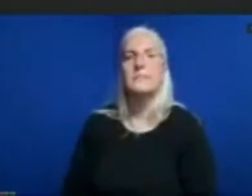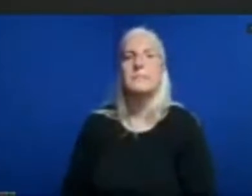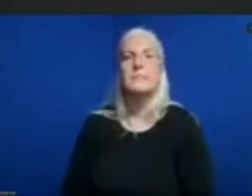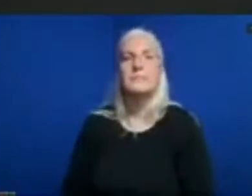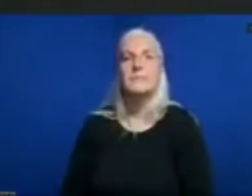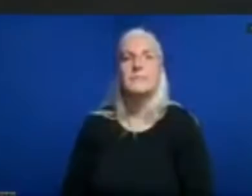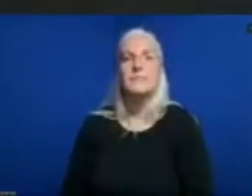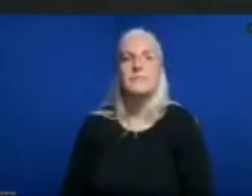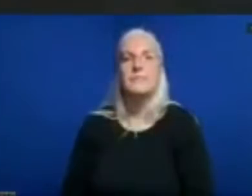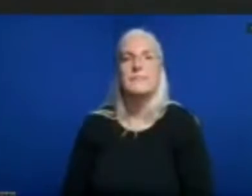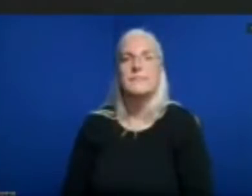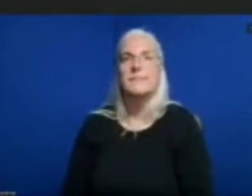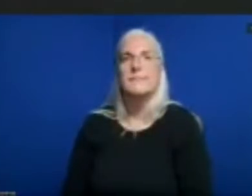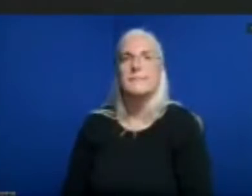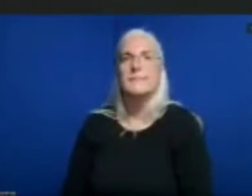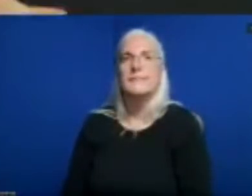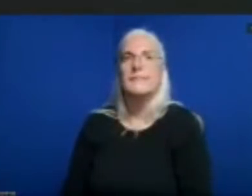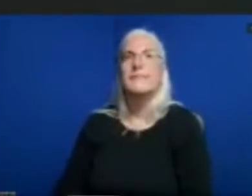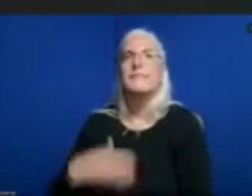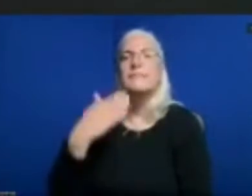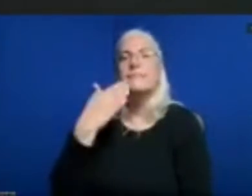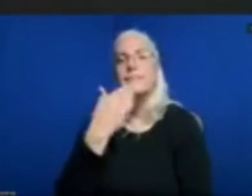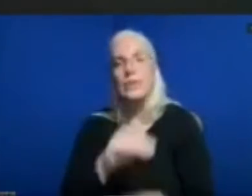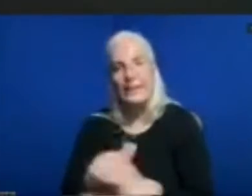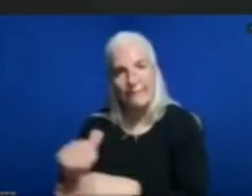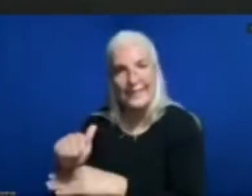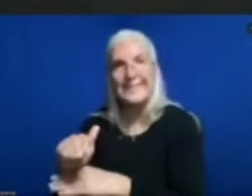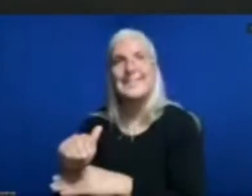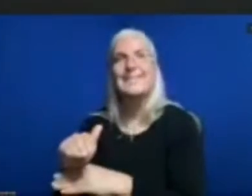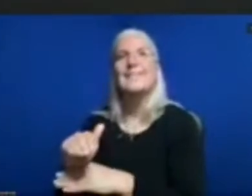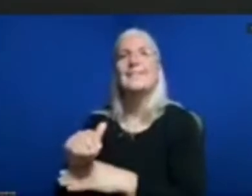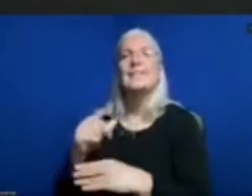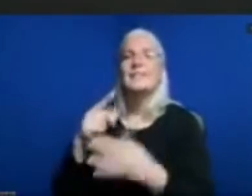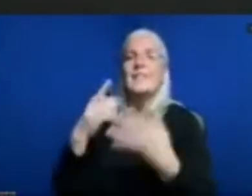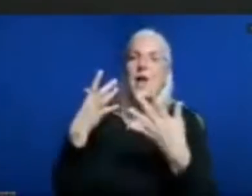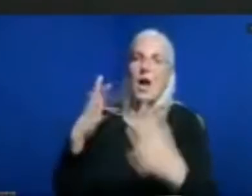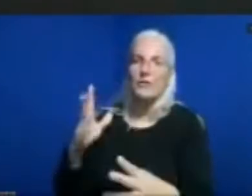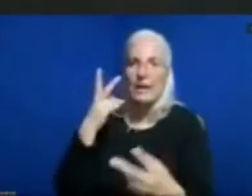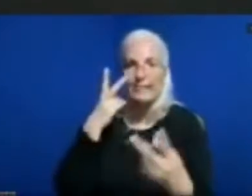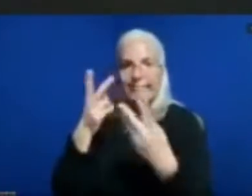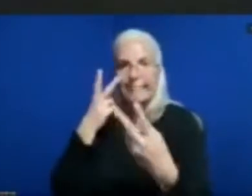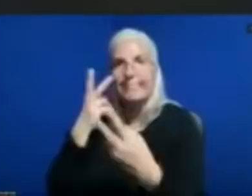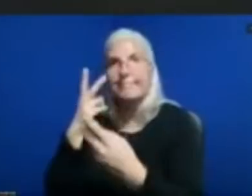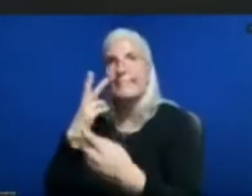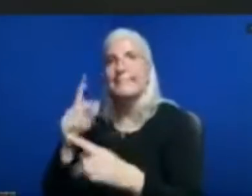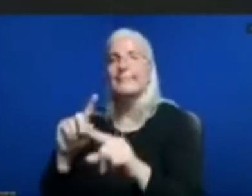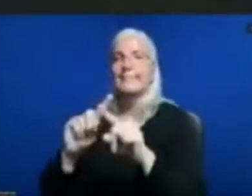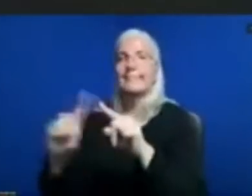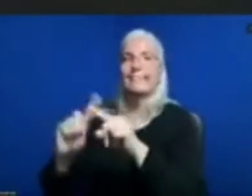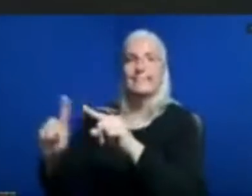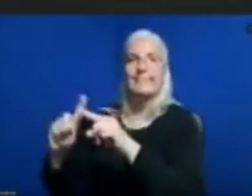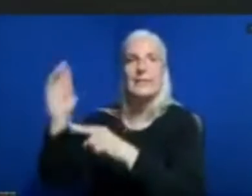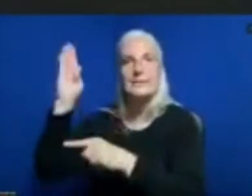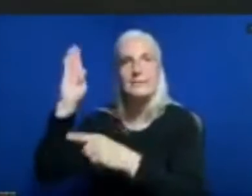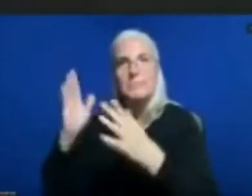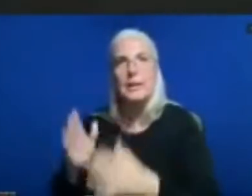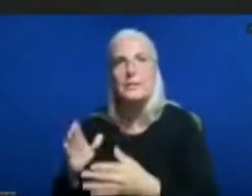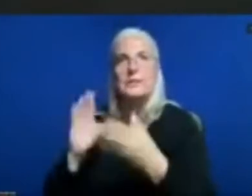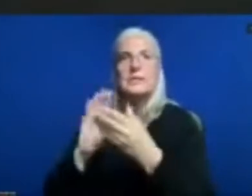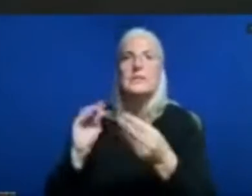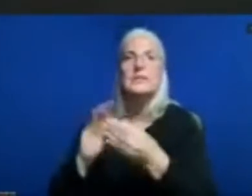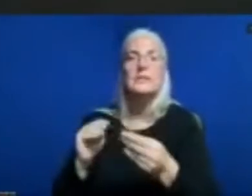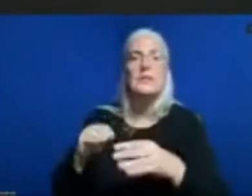Good evening. As you've heard from our operations section chief, our incident meteorologist, and our fire